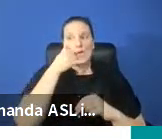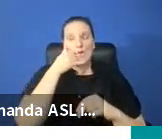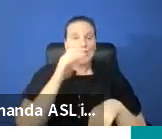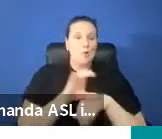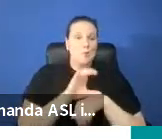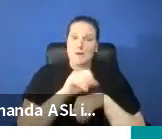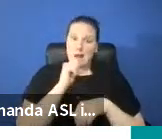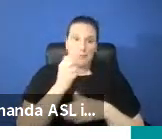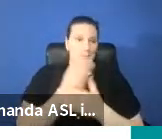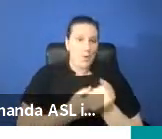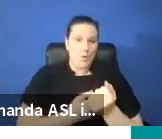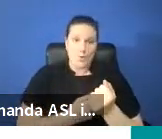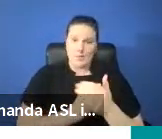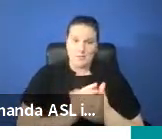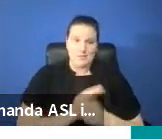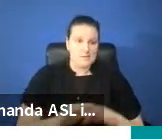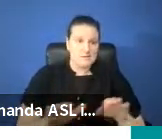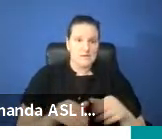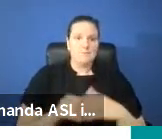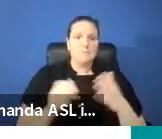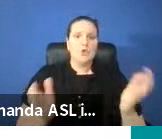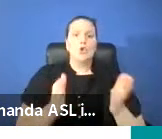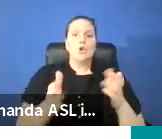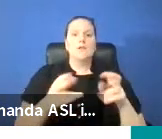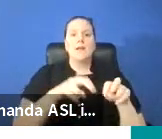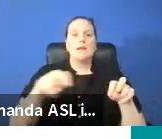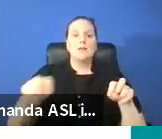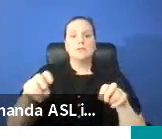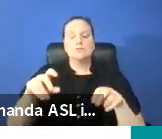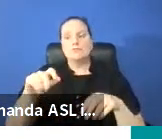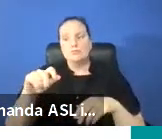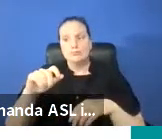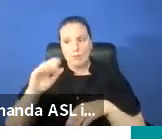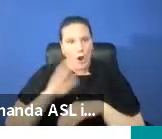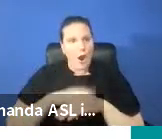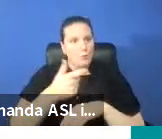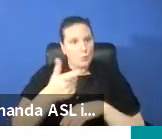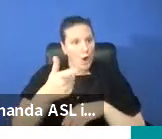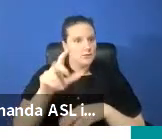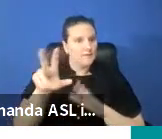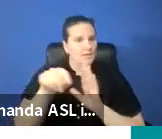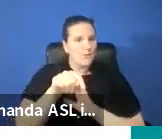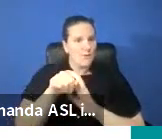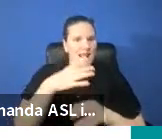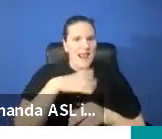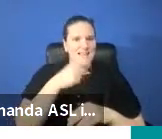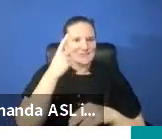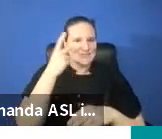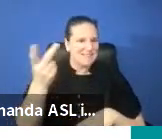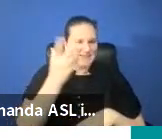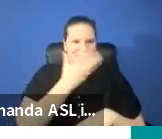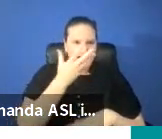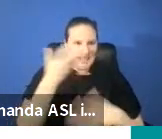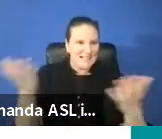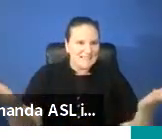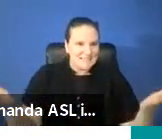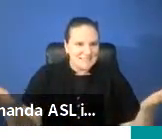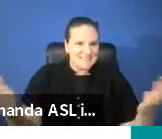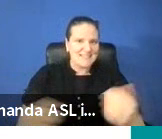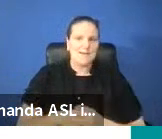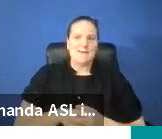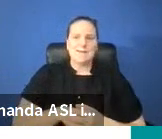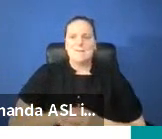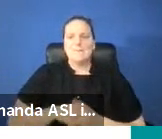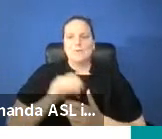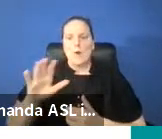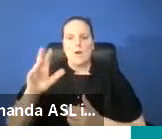not both. We encourage panelists to turn on your video. We do like to see everybody. Please keep